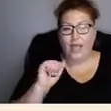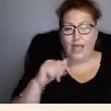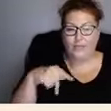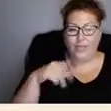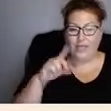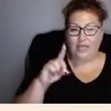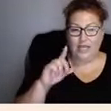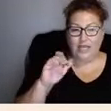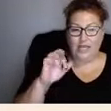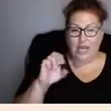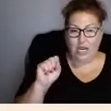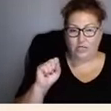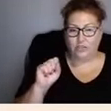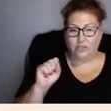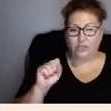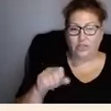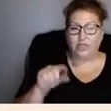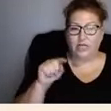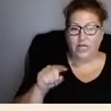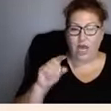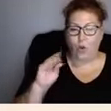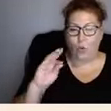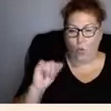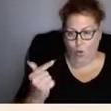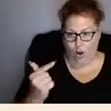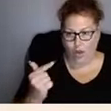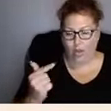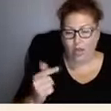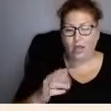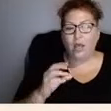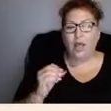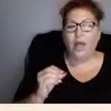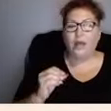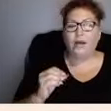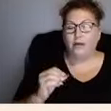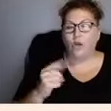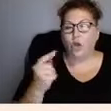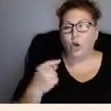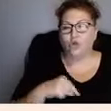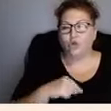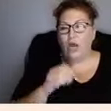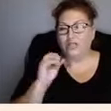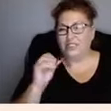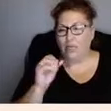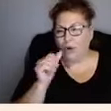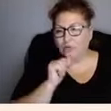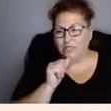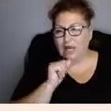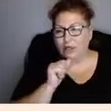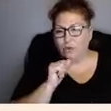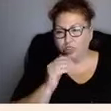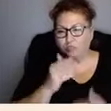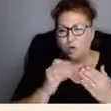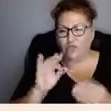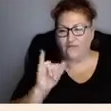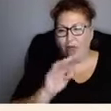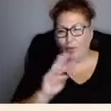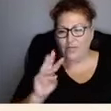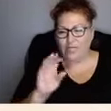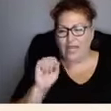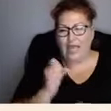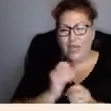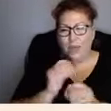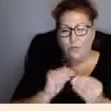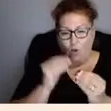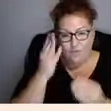apdcares.org. Again, it's apdcares.org, and visit our Zero Tolerance portion of the website. You can get more information here, and you can